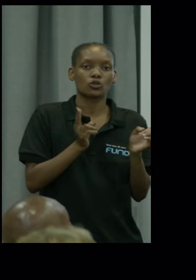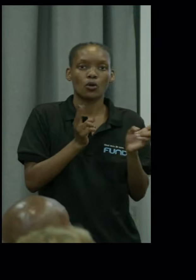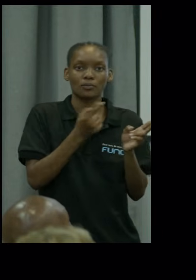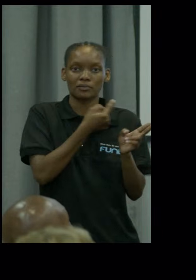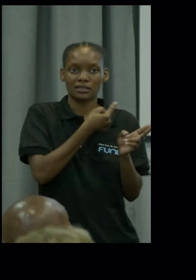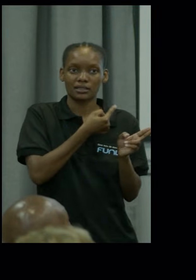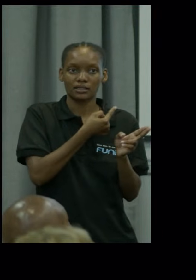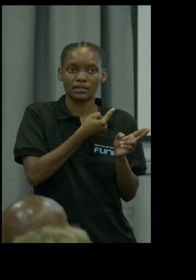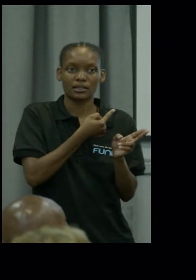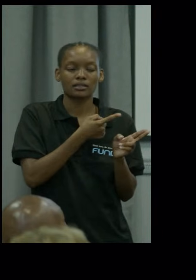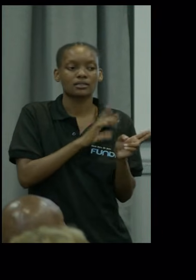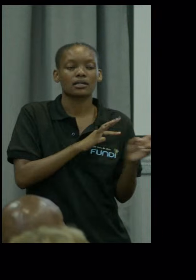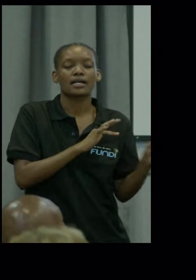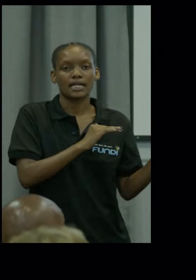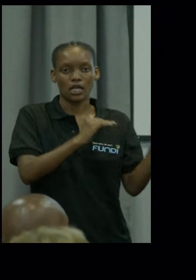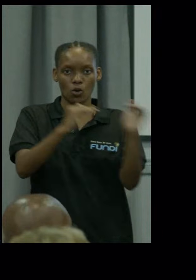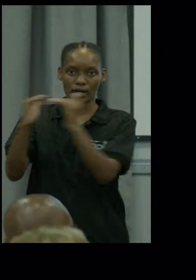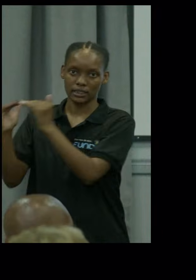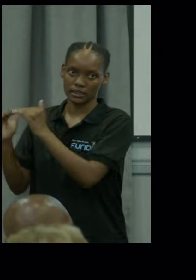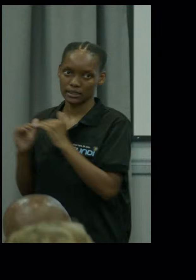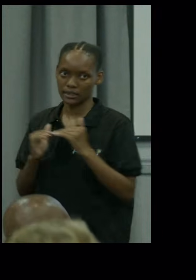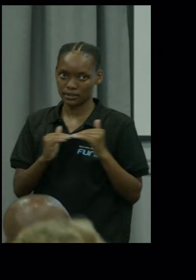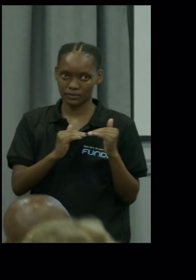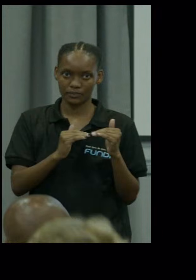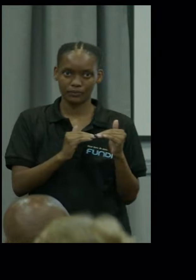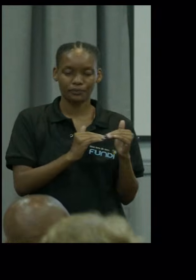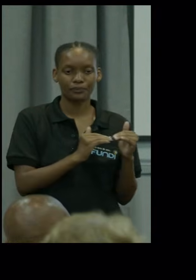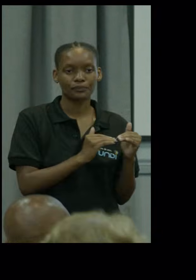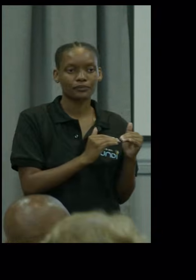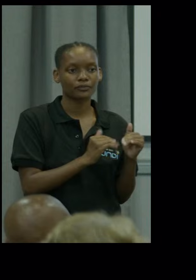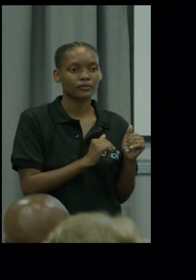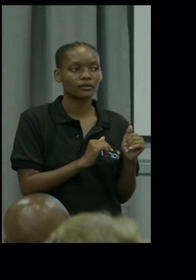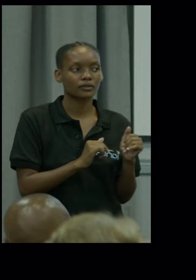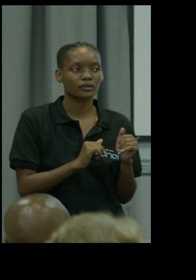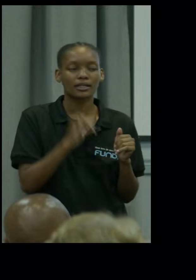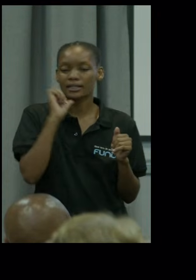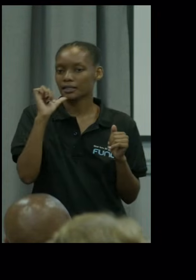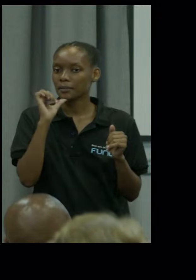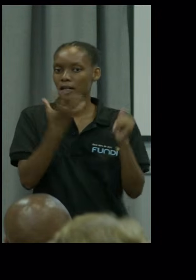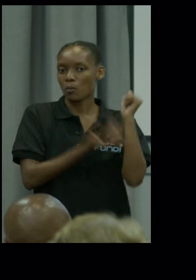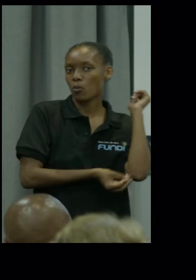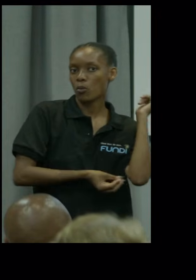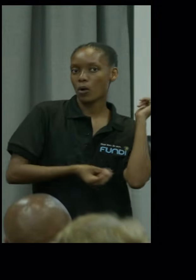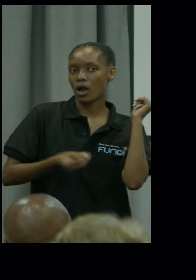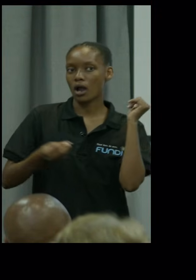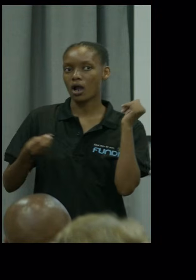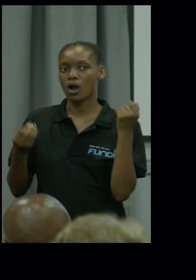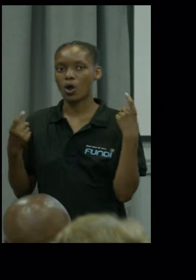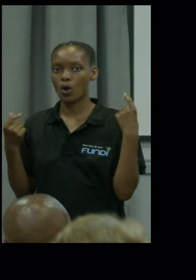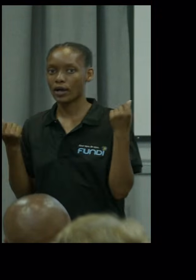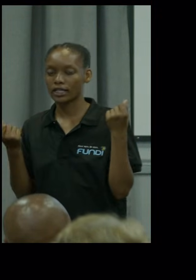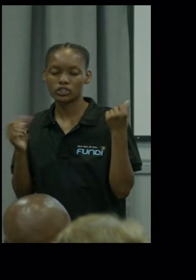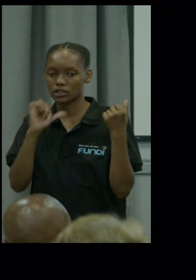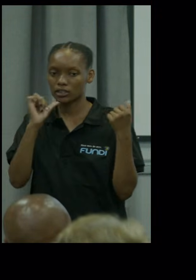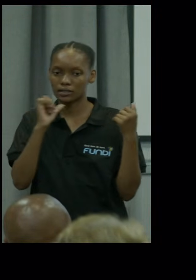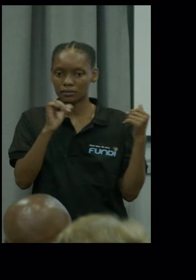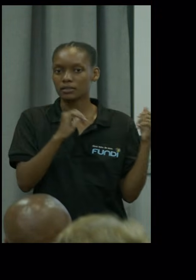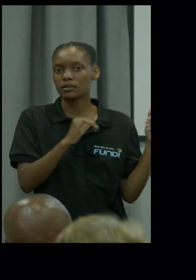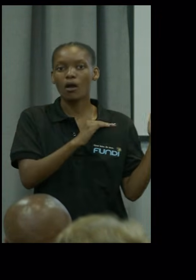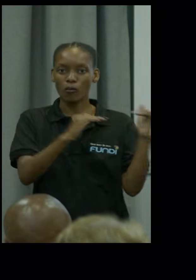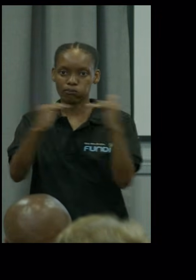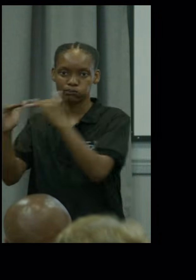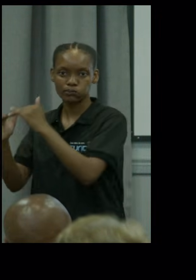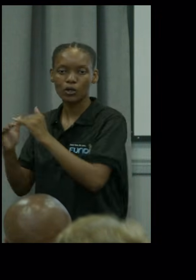equality-oriented model. And insofar as it's that, it's doing what it's intended to do.